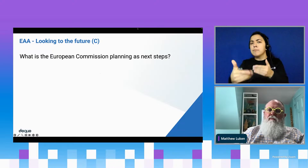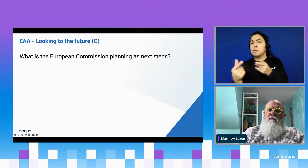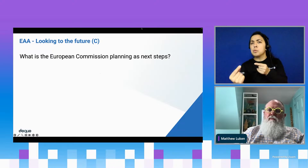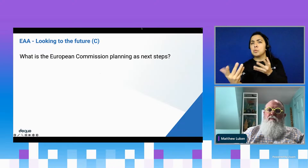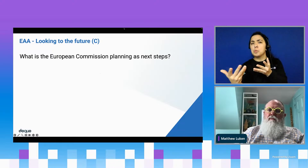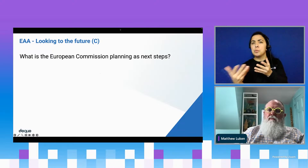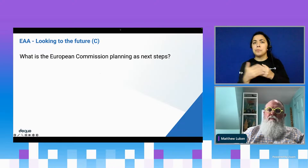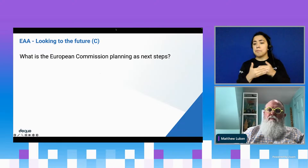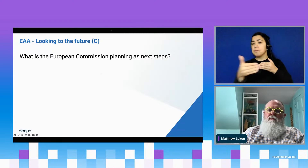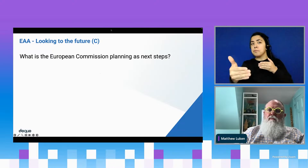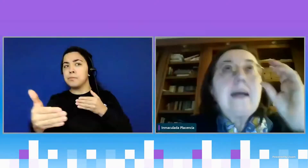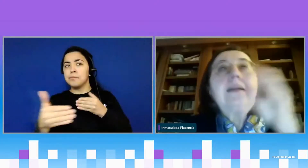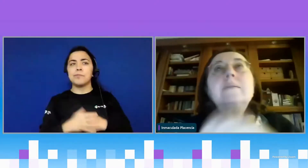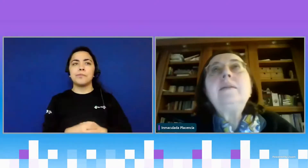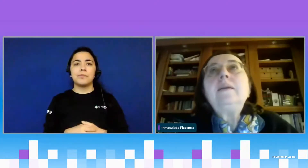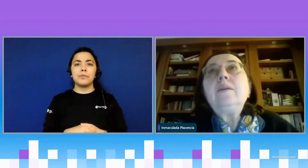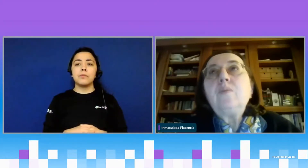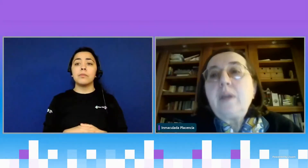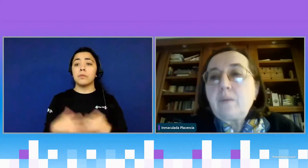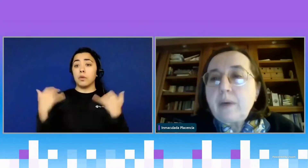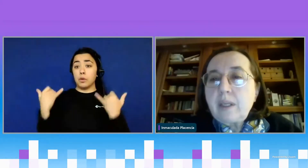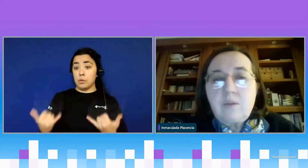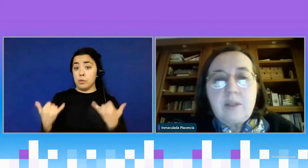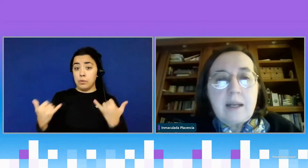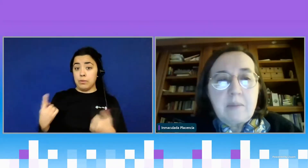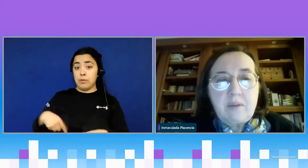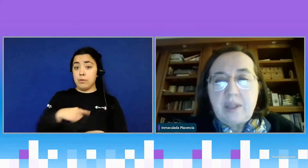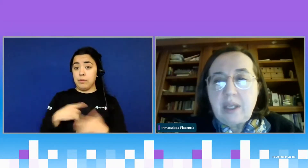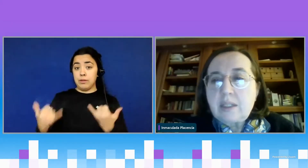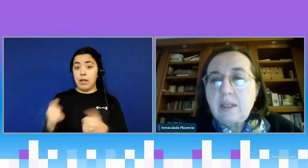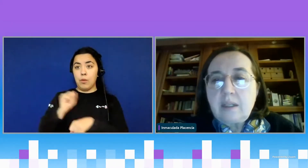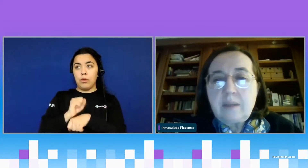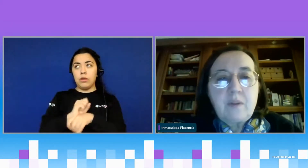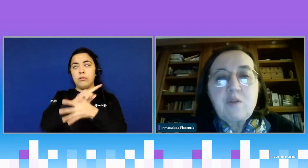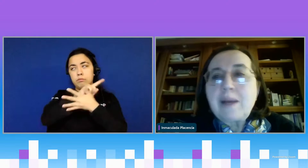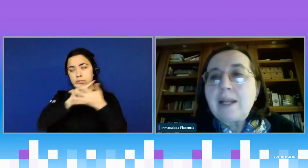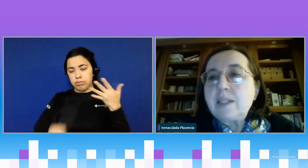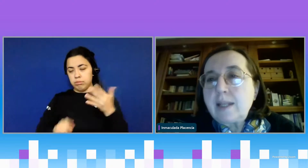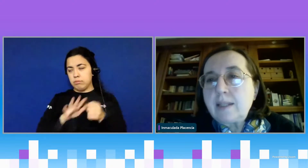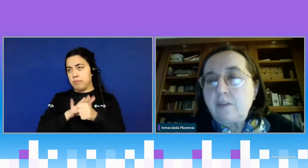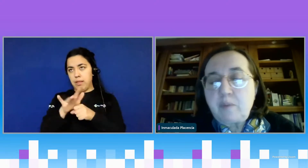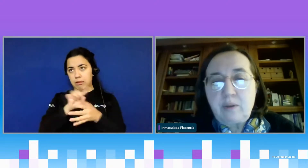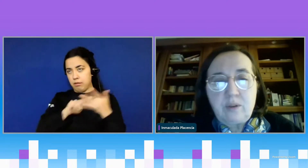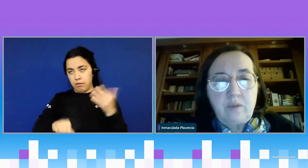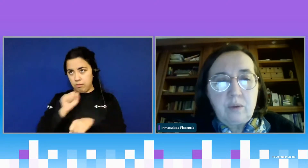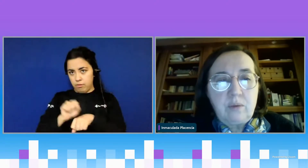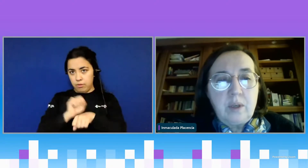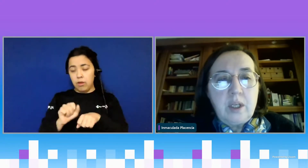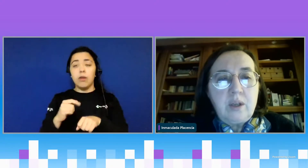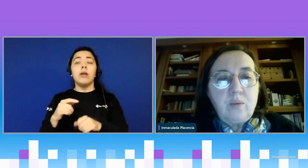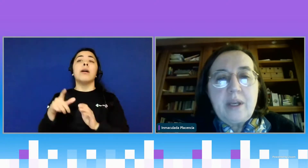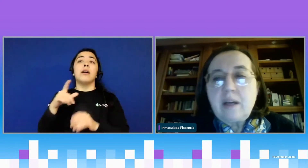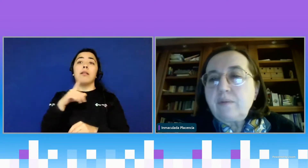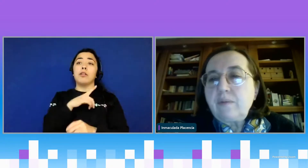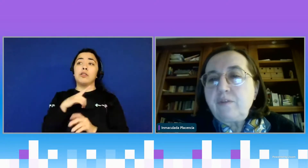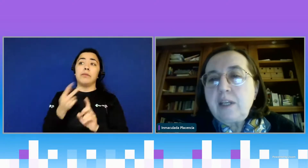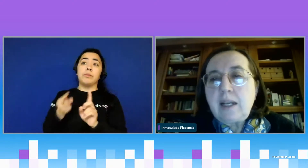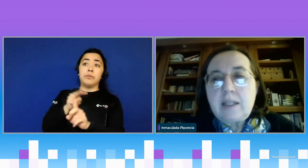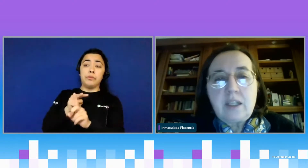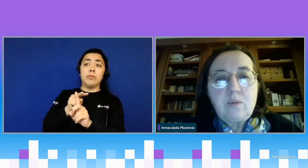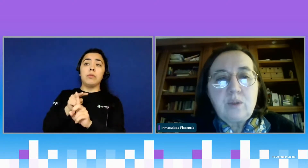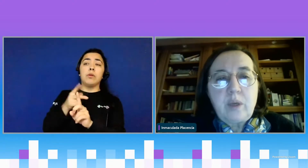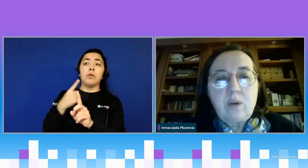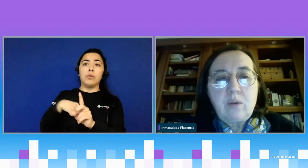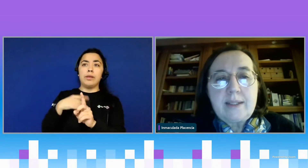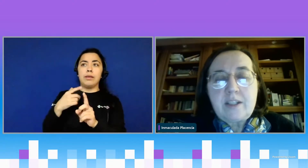So currently we are working on a number of things. From a legislative point of view, we are